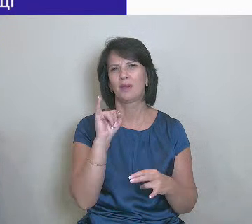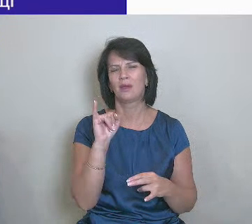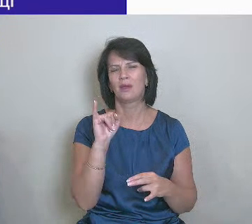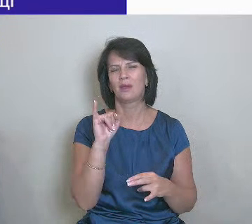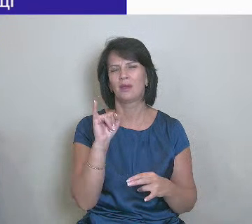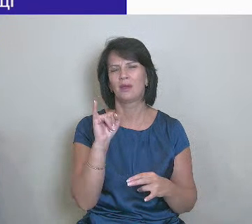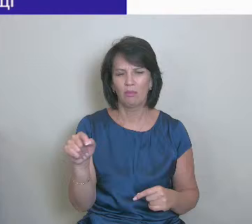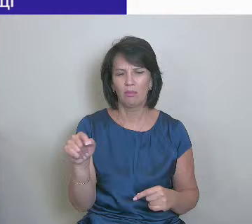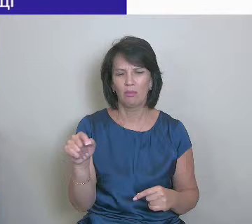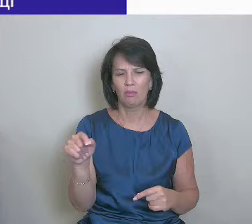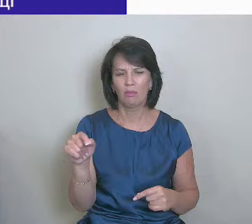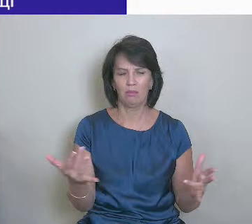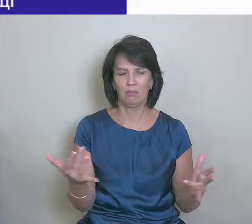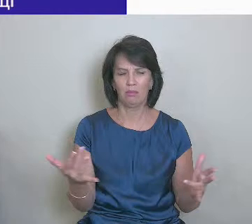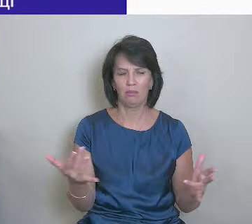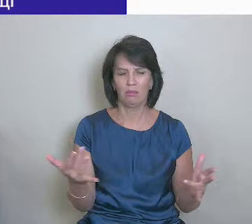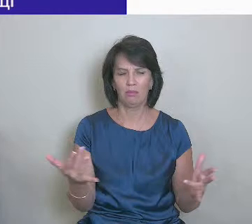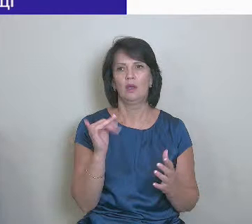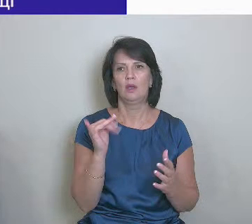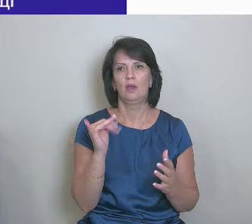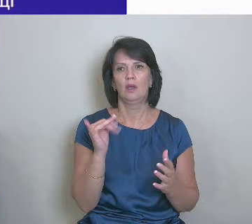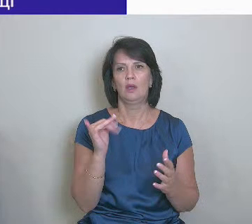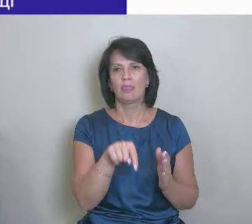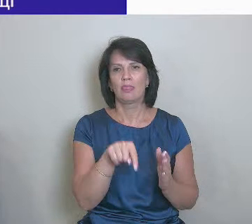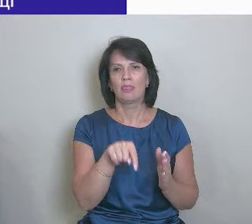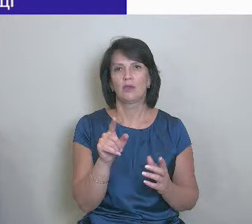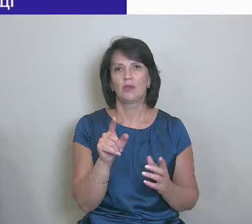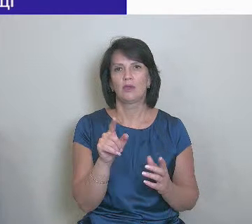period, there were different